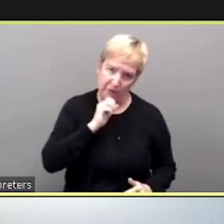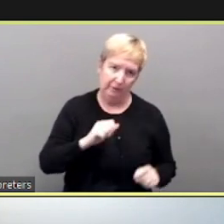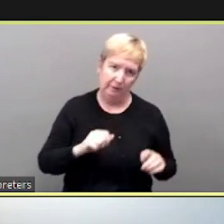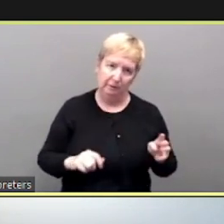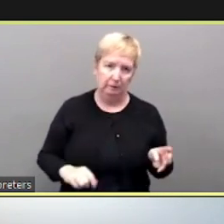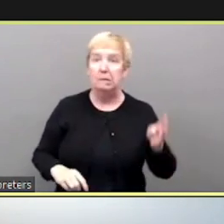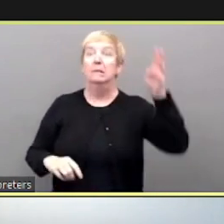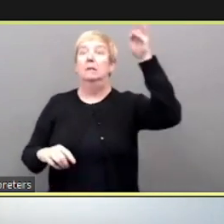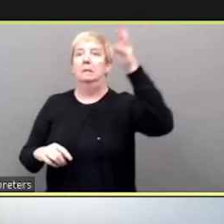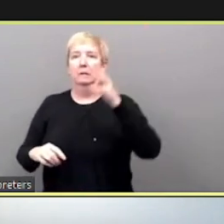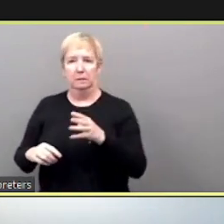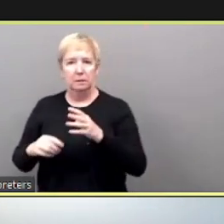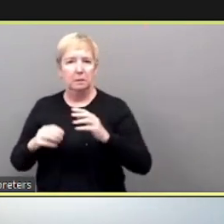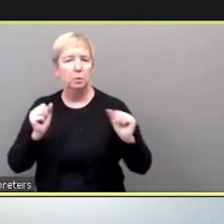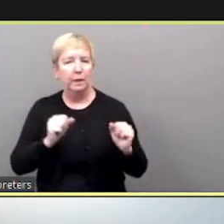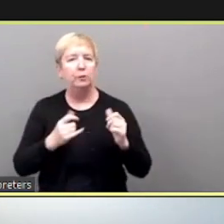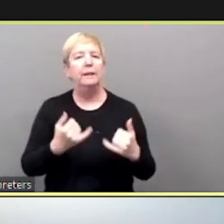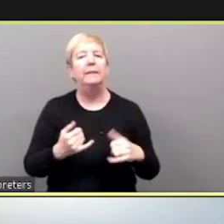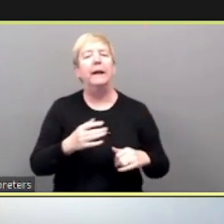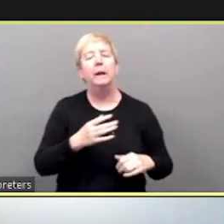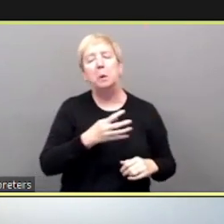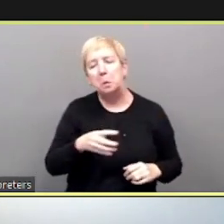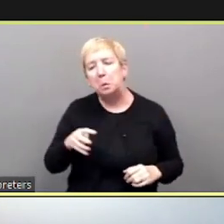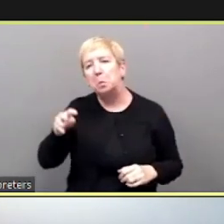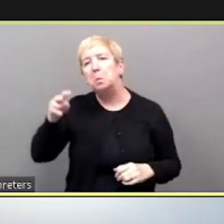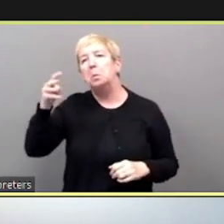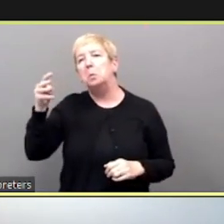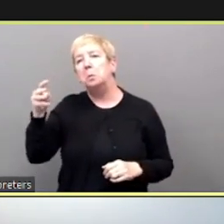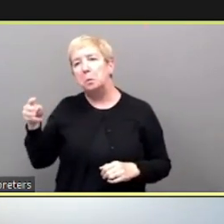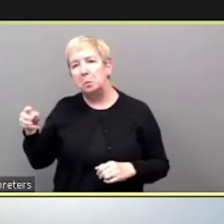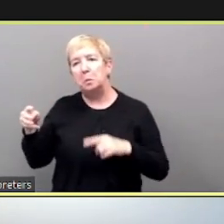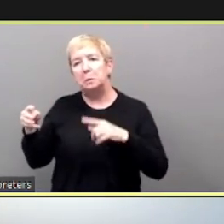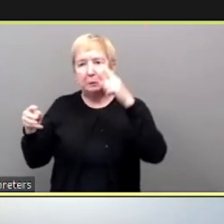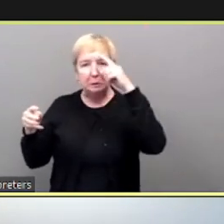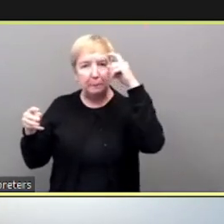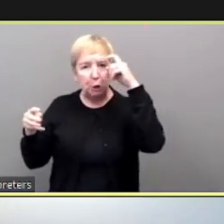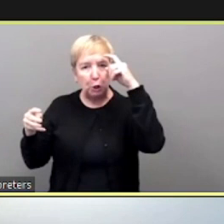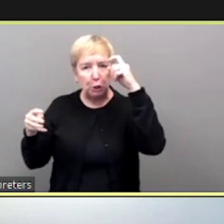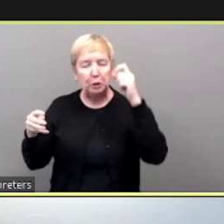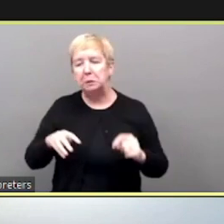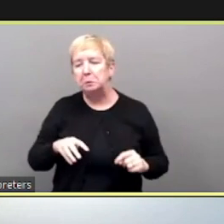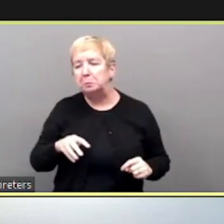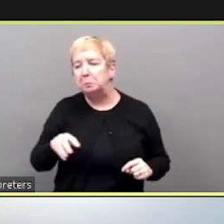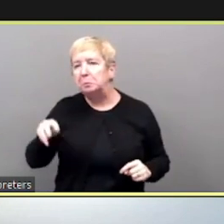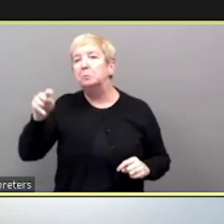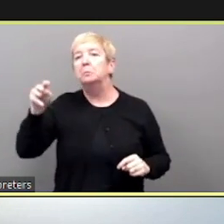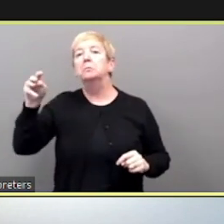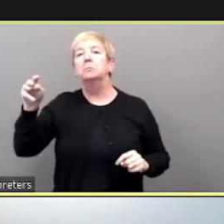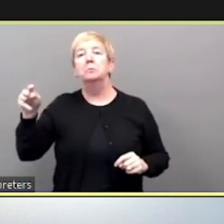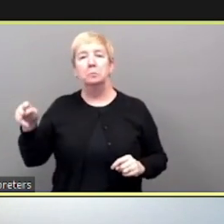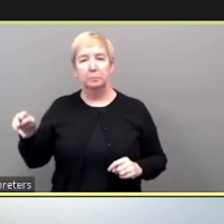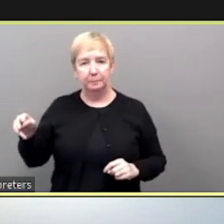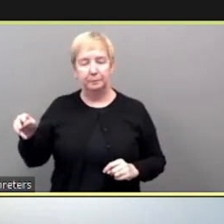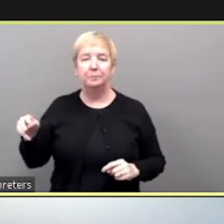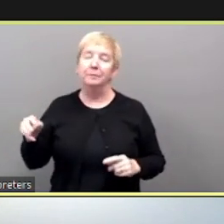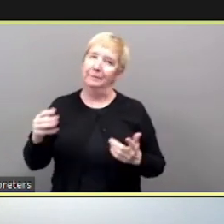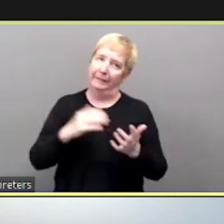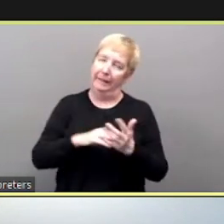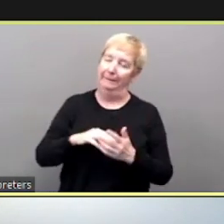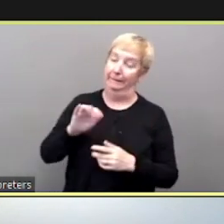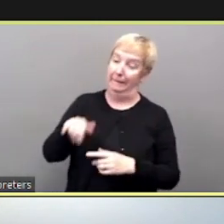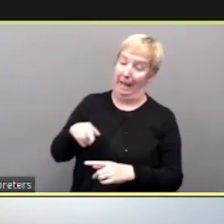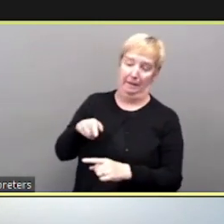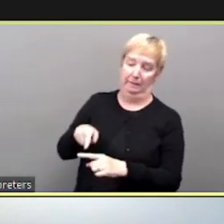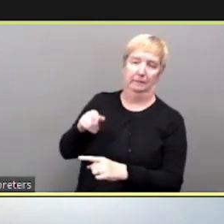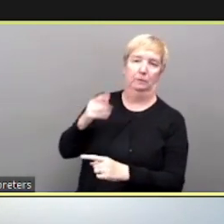And now over on the right-hand side, this is our summer surge, again, fueled by Delta.